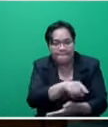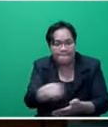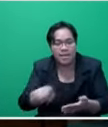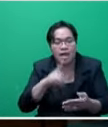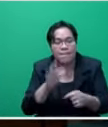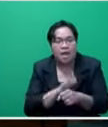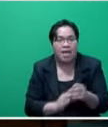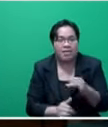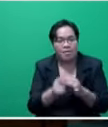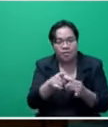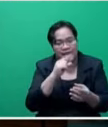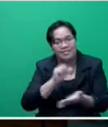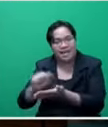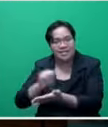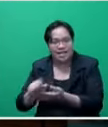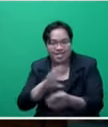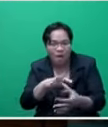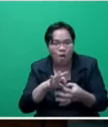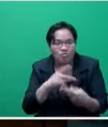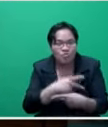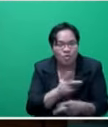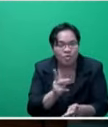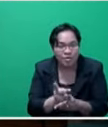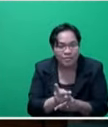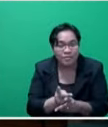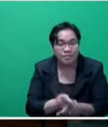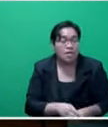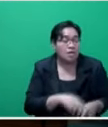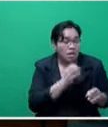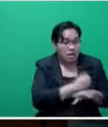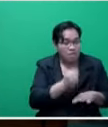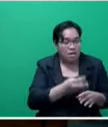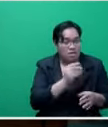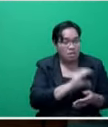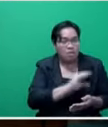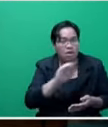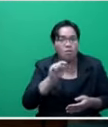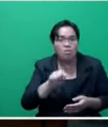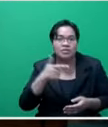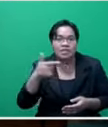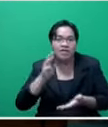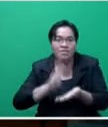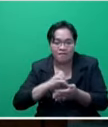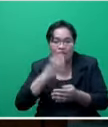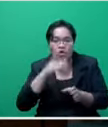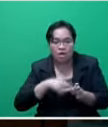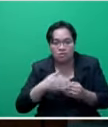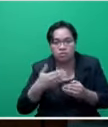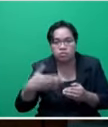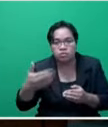accessible. In the Northern Division, government has invested 0.7 million over a 4-year period with a total